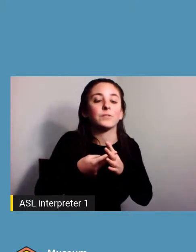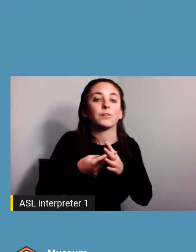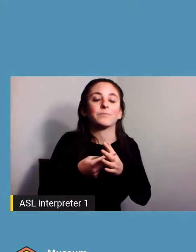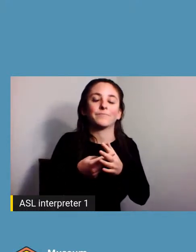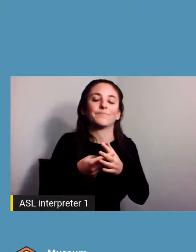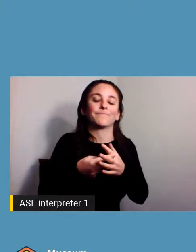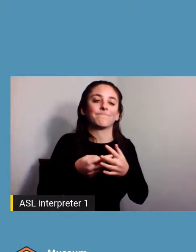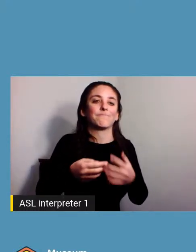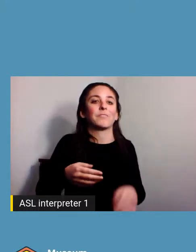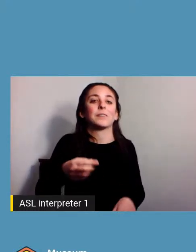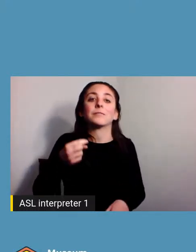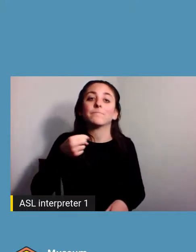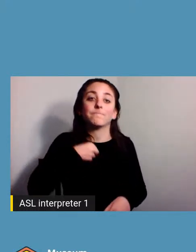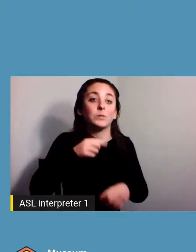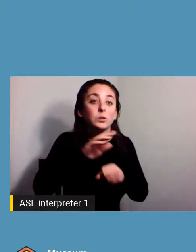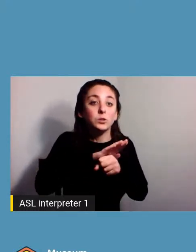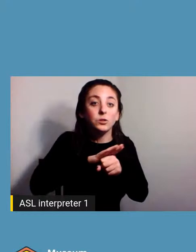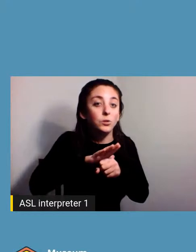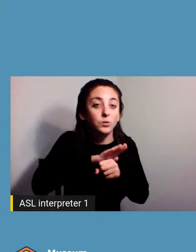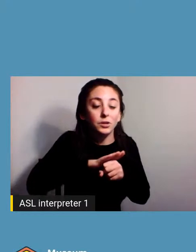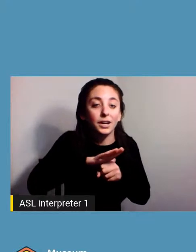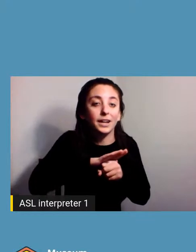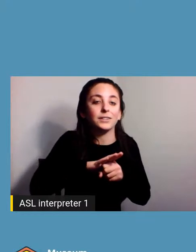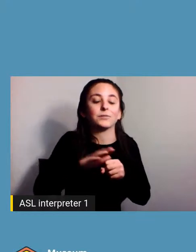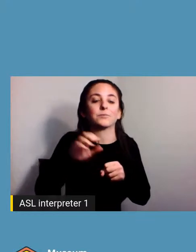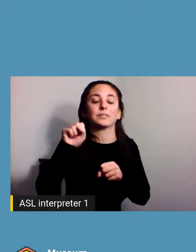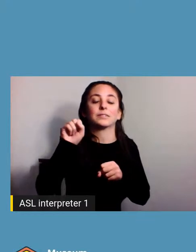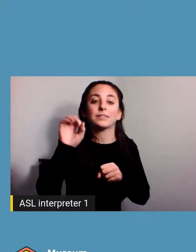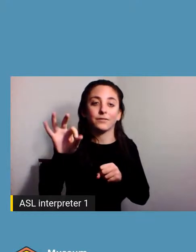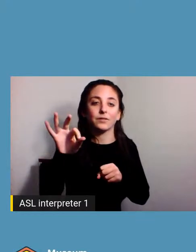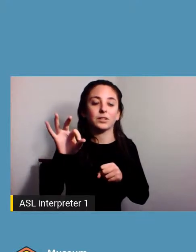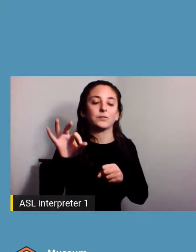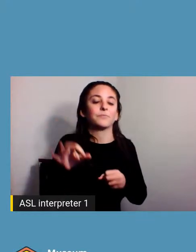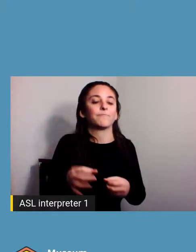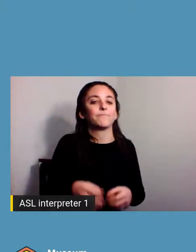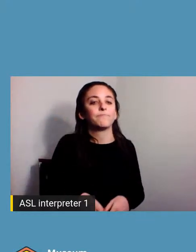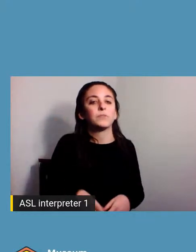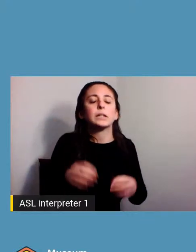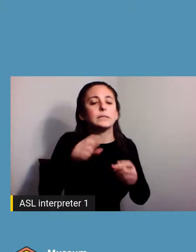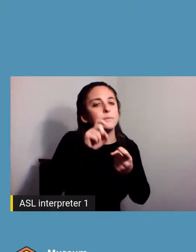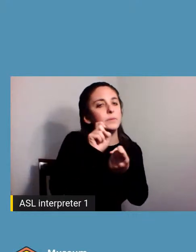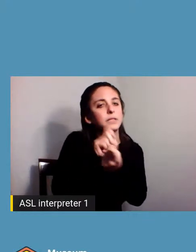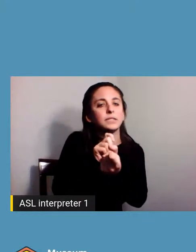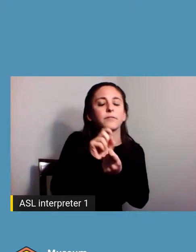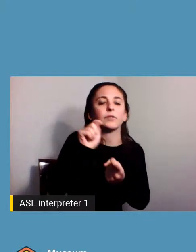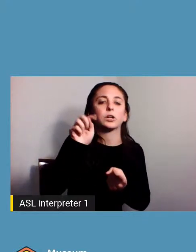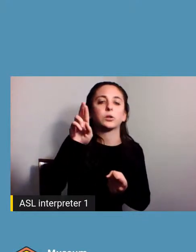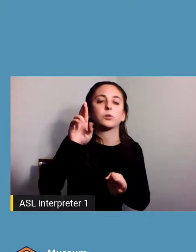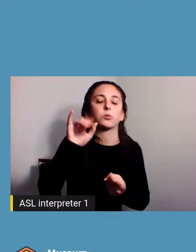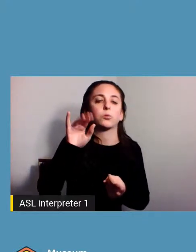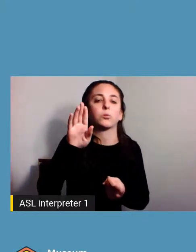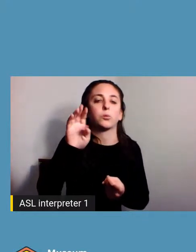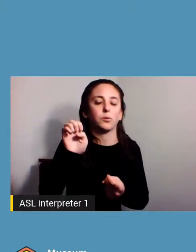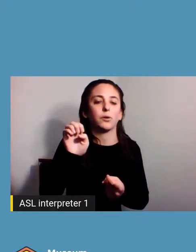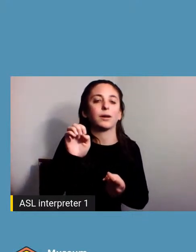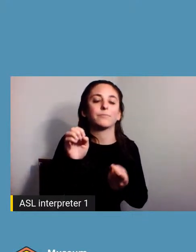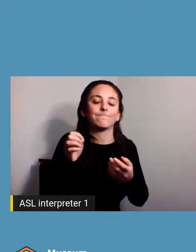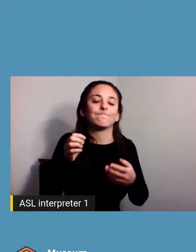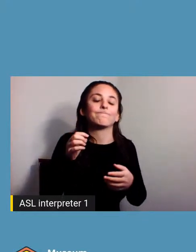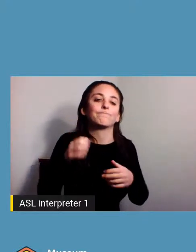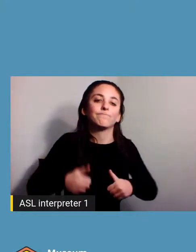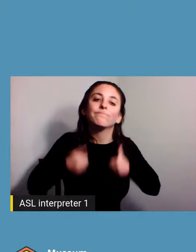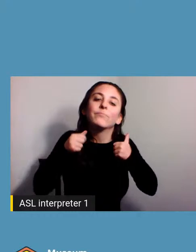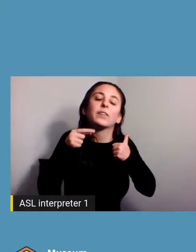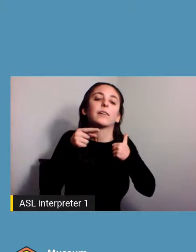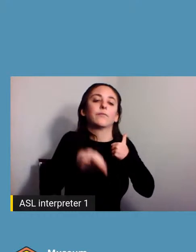Francisco, California, the traditional home of the Ramaytush Ohlone people, and we pay our